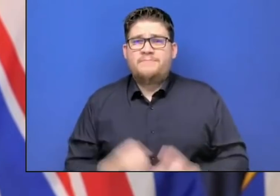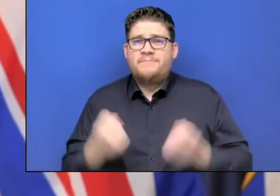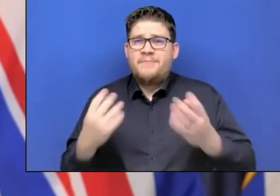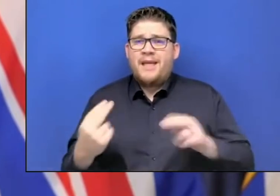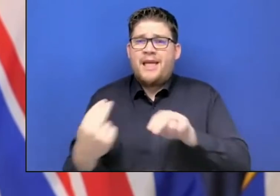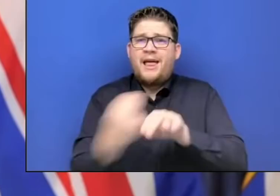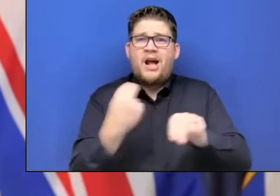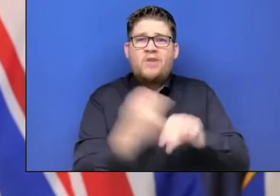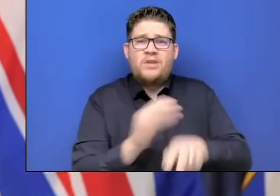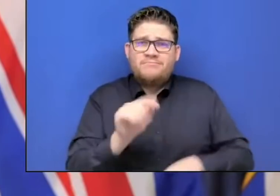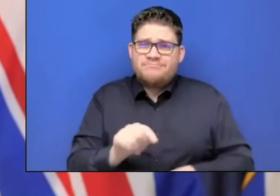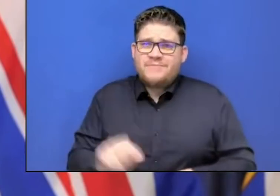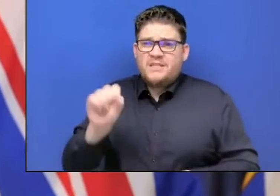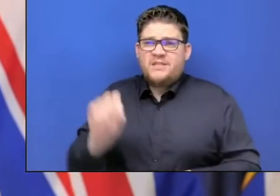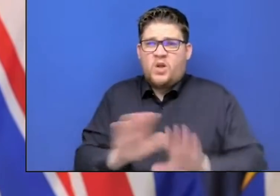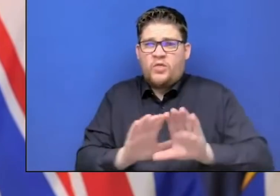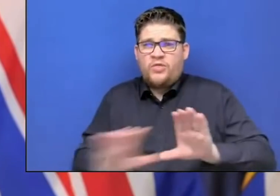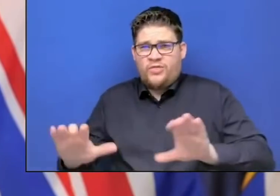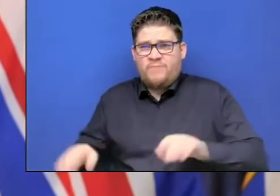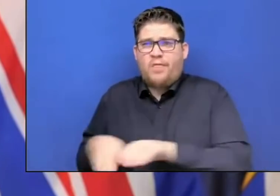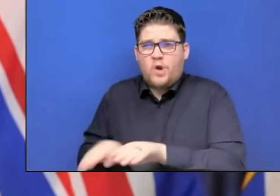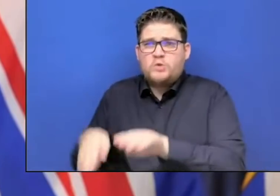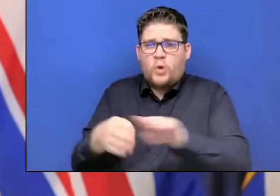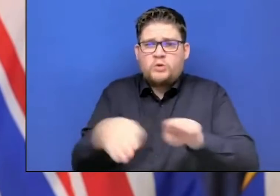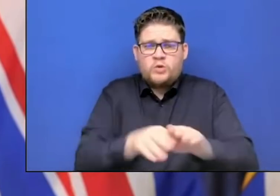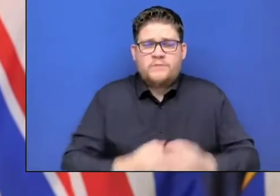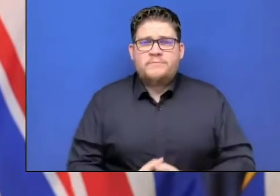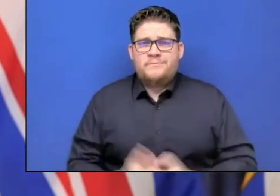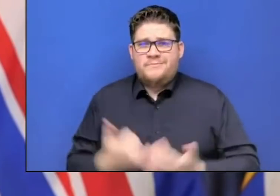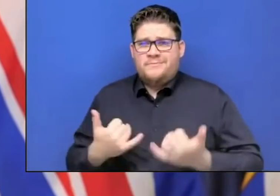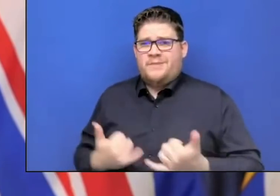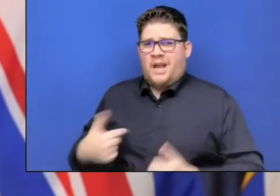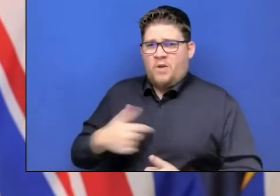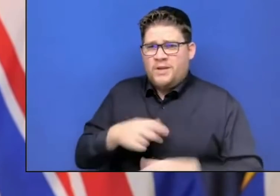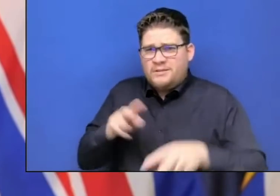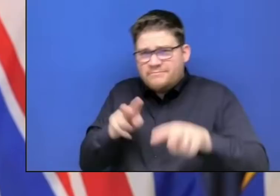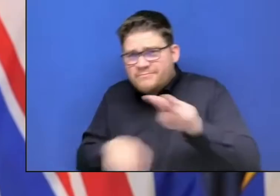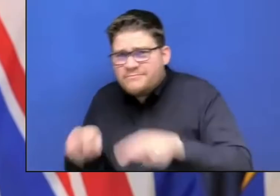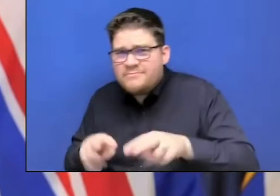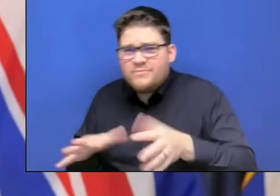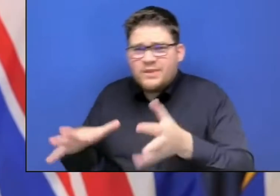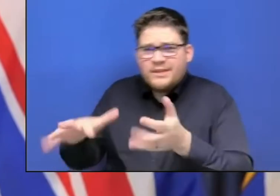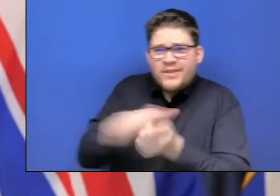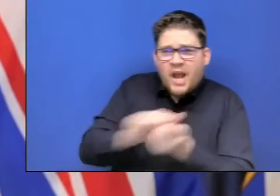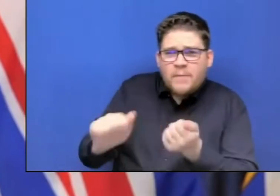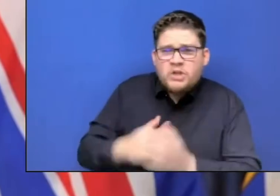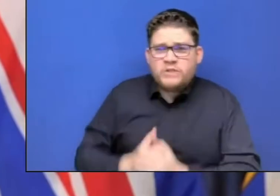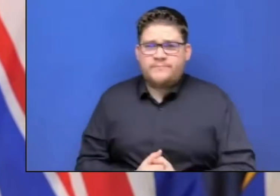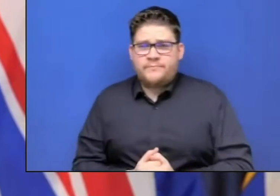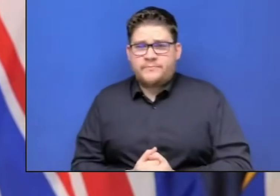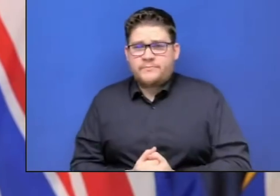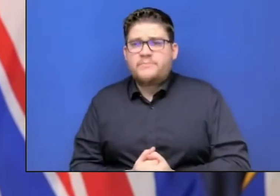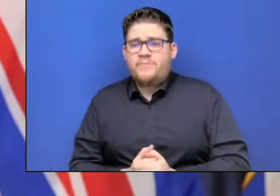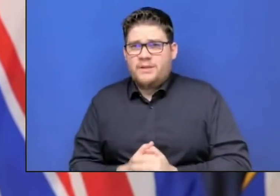BC. We're working diligently to assess the damage and make sure that we can get those supply roads back in shape as